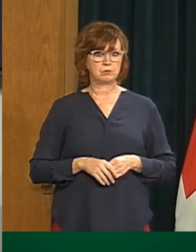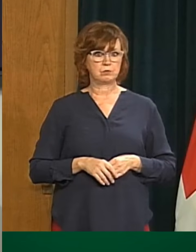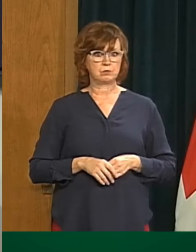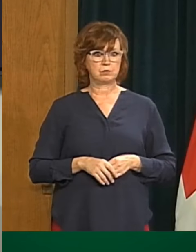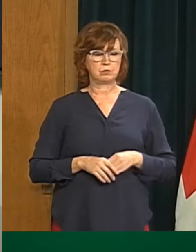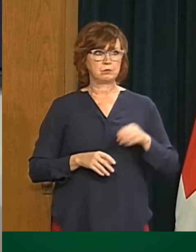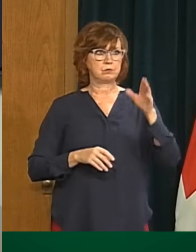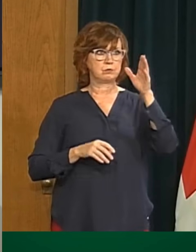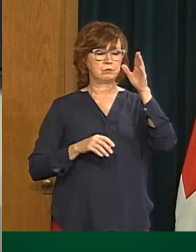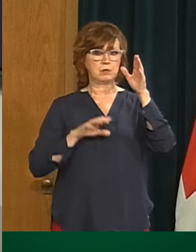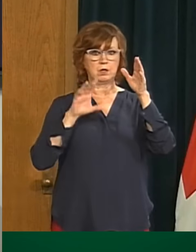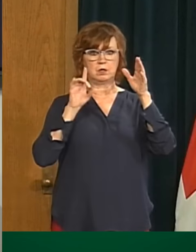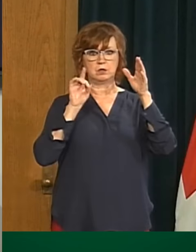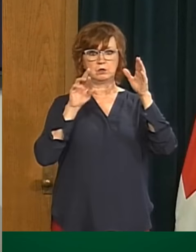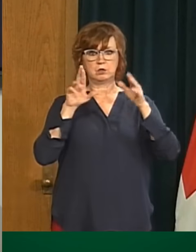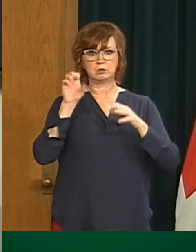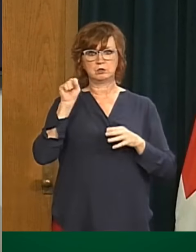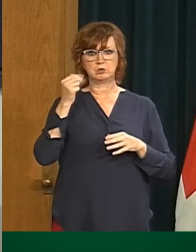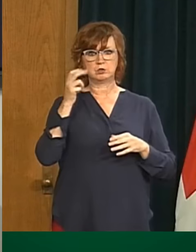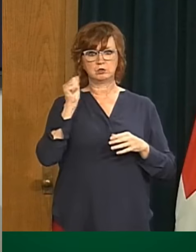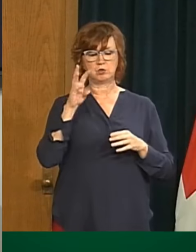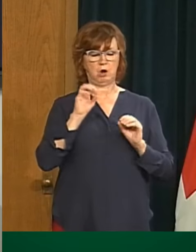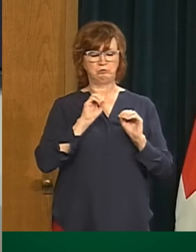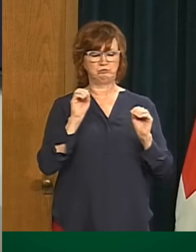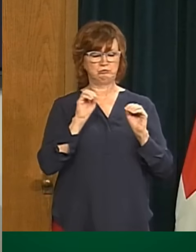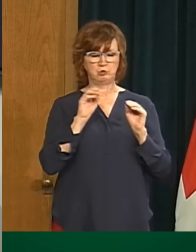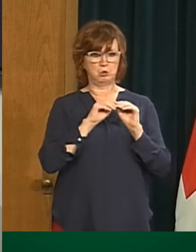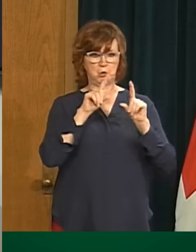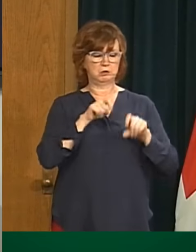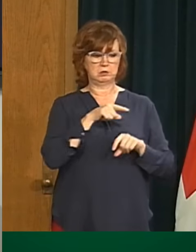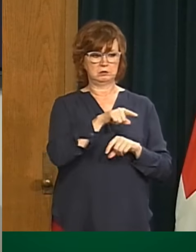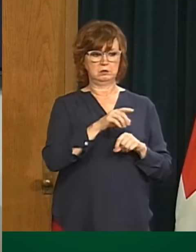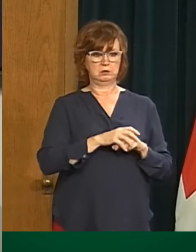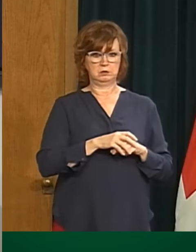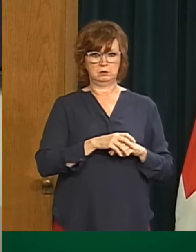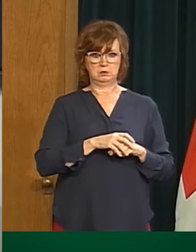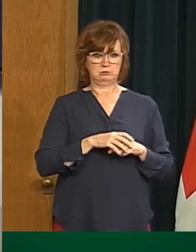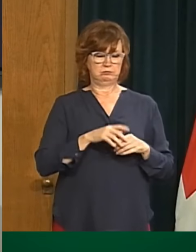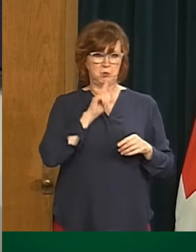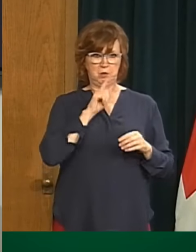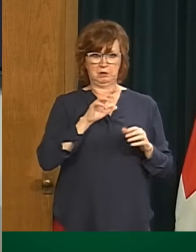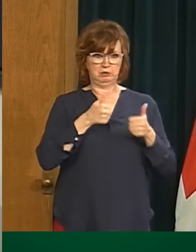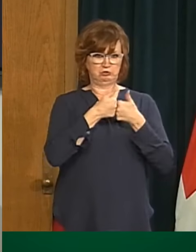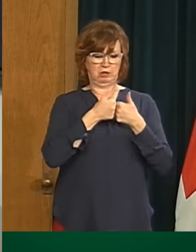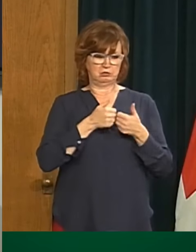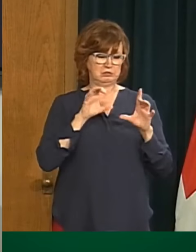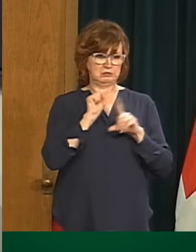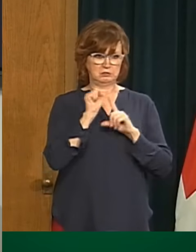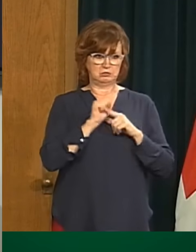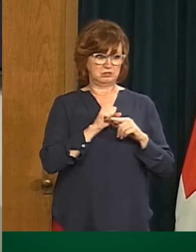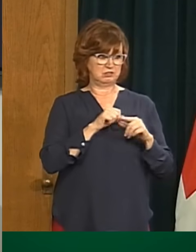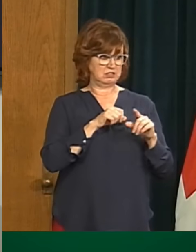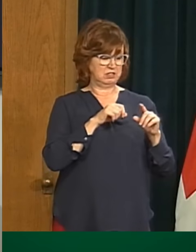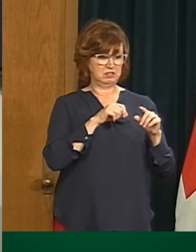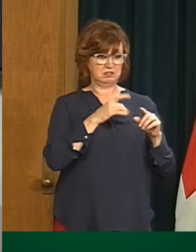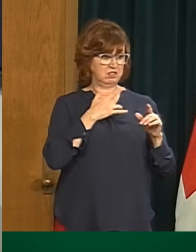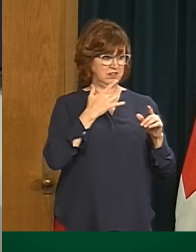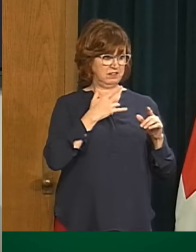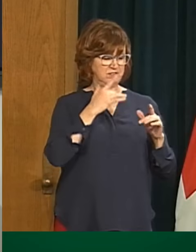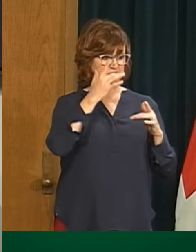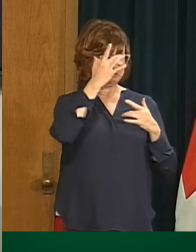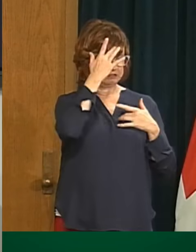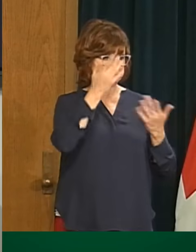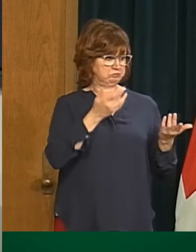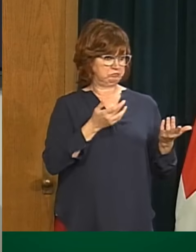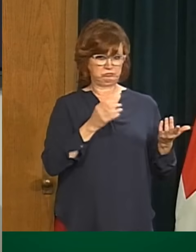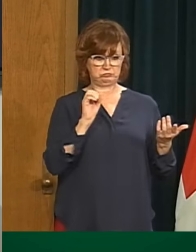We're not looking at additional testing because the challenge, if you don't have symptoms and you have a test and it's negative, it's very difficult to